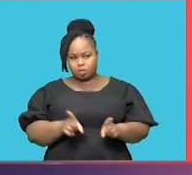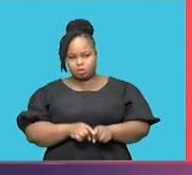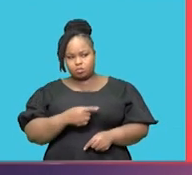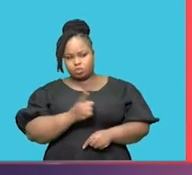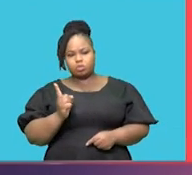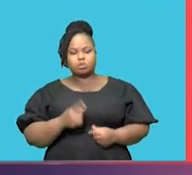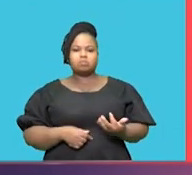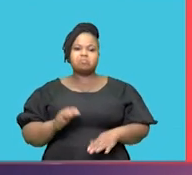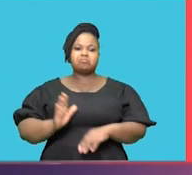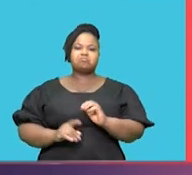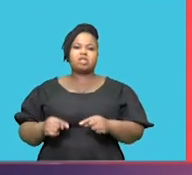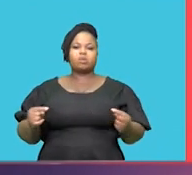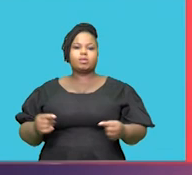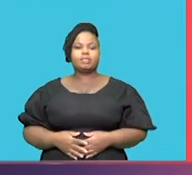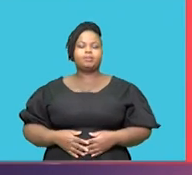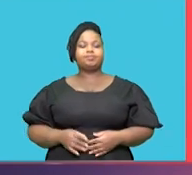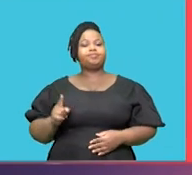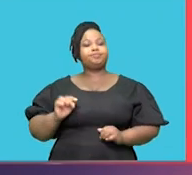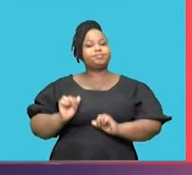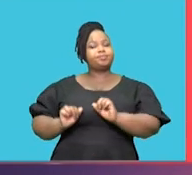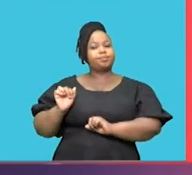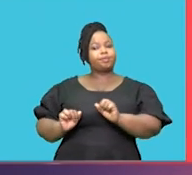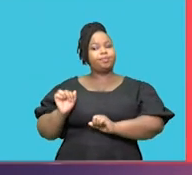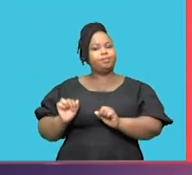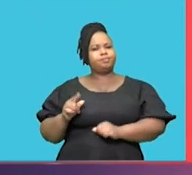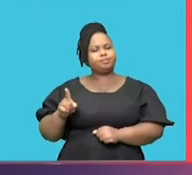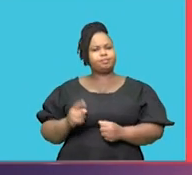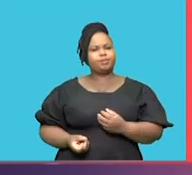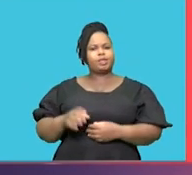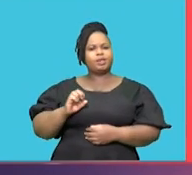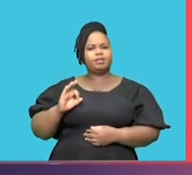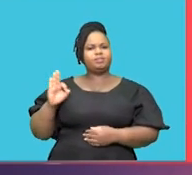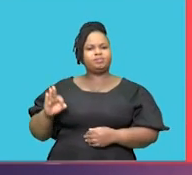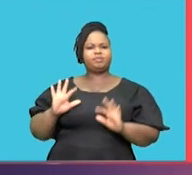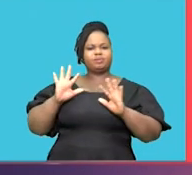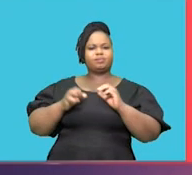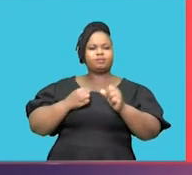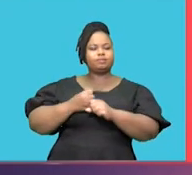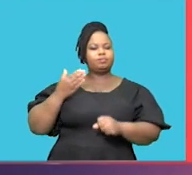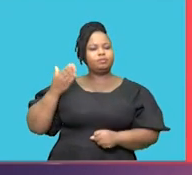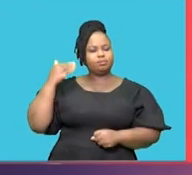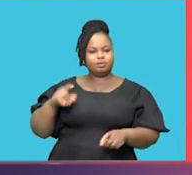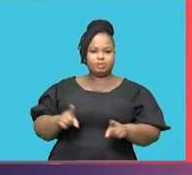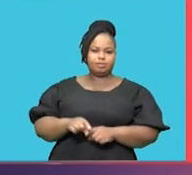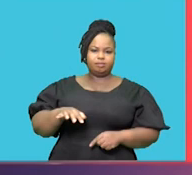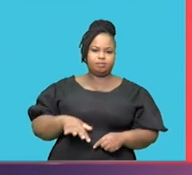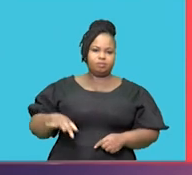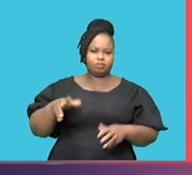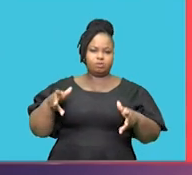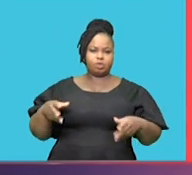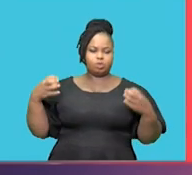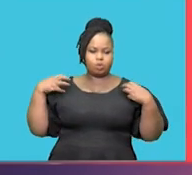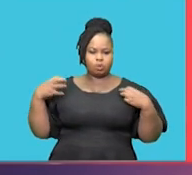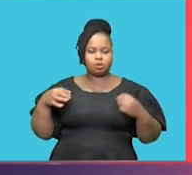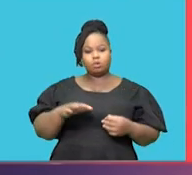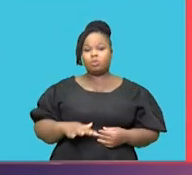from prosecution. This assessment were made by the EFF 10 years ago in this very hall, and